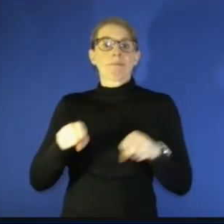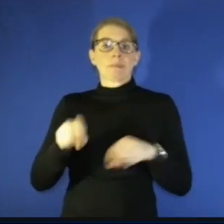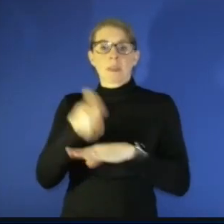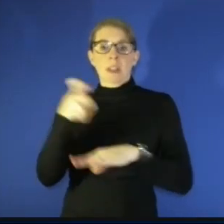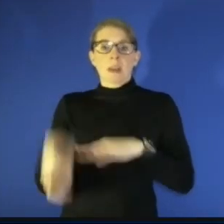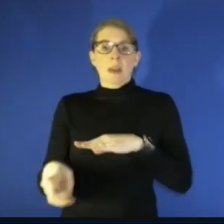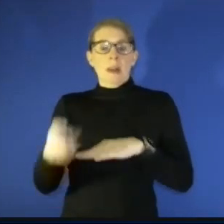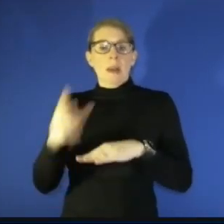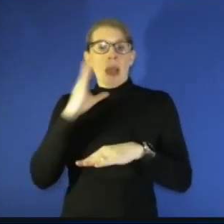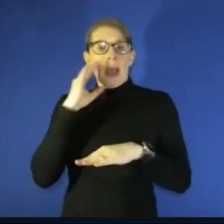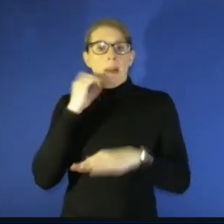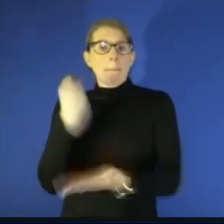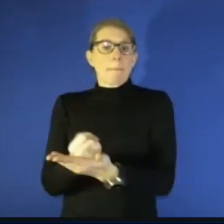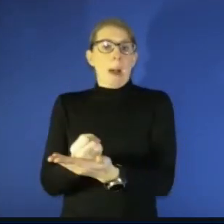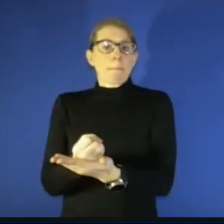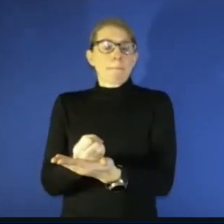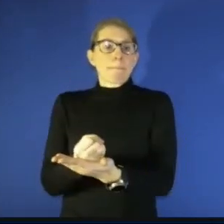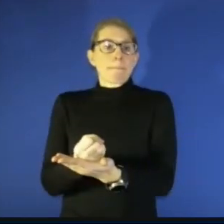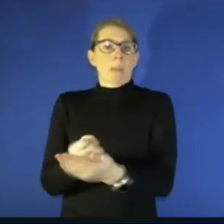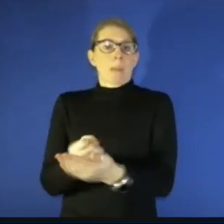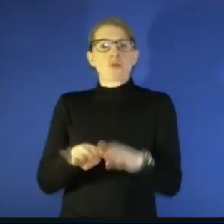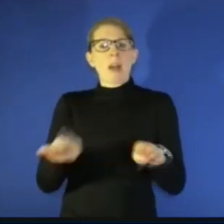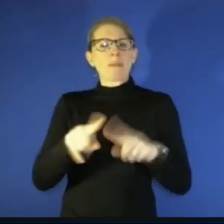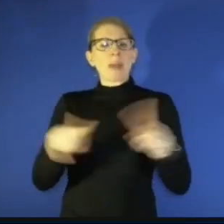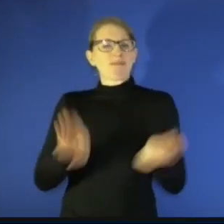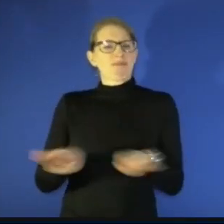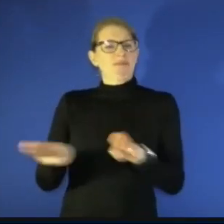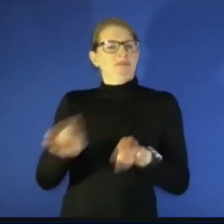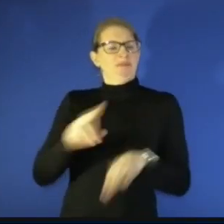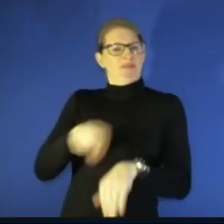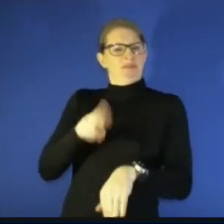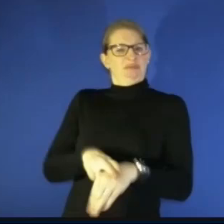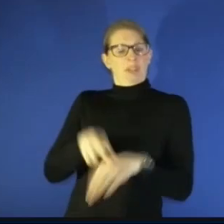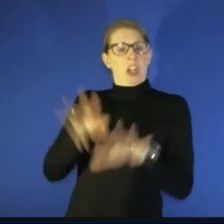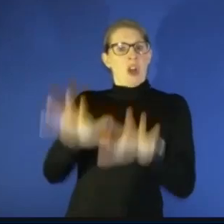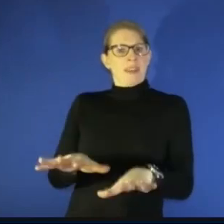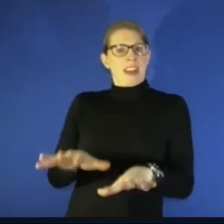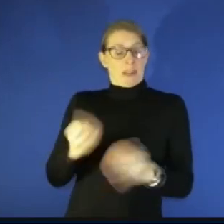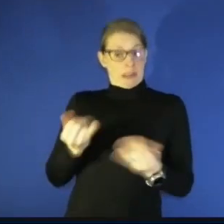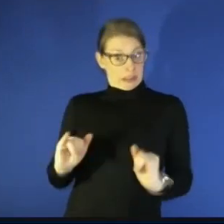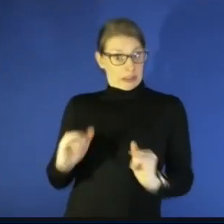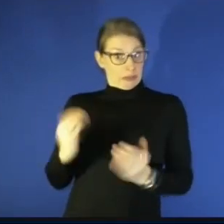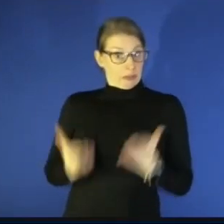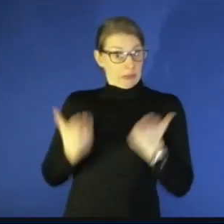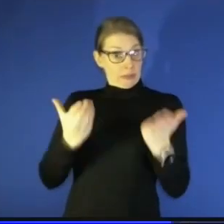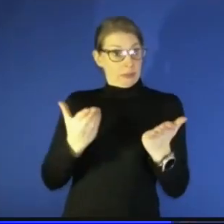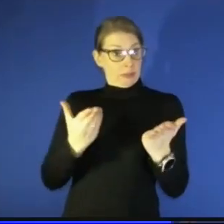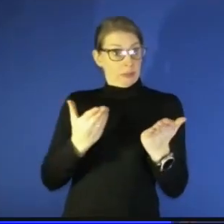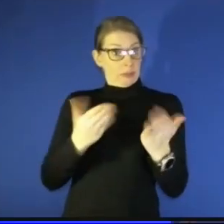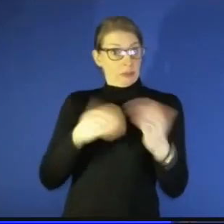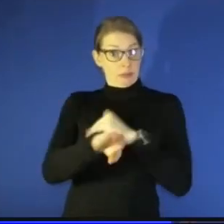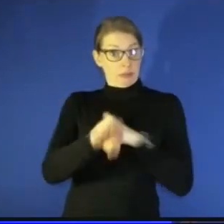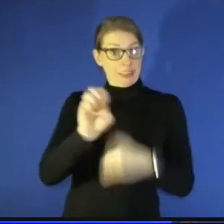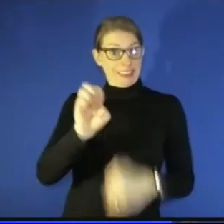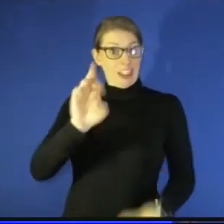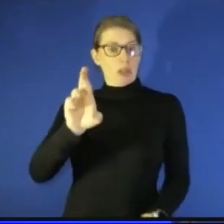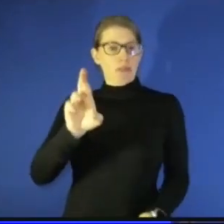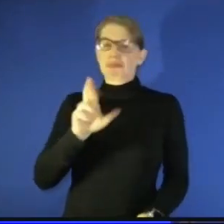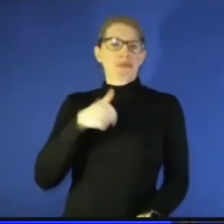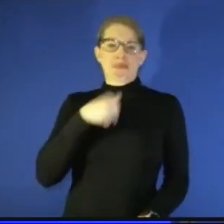is acting normal and has calmed down, do you still suggest a visit to the ER? I do not. I think if your